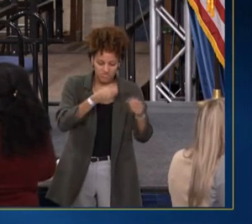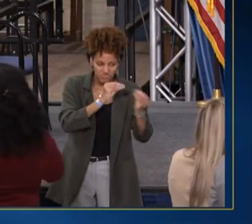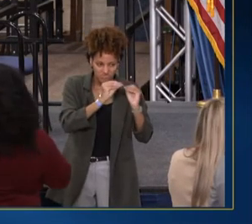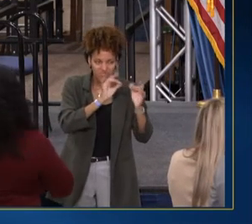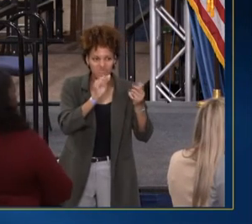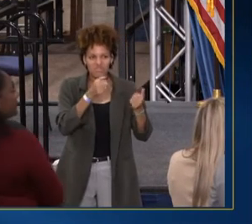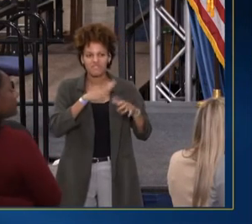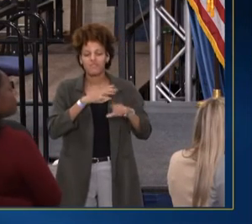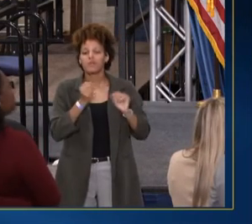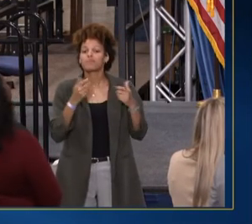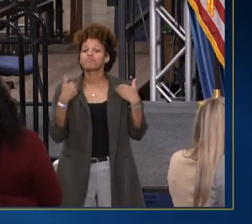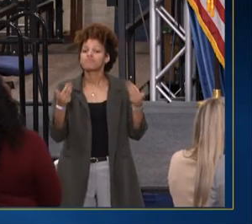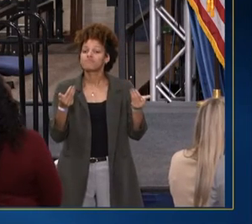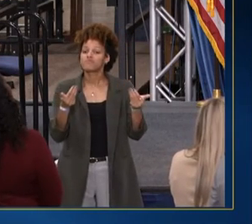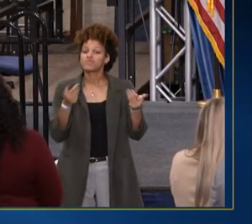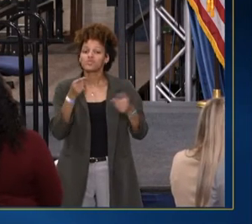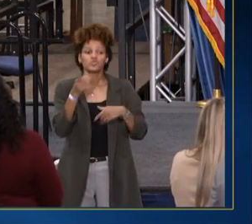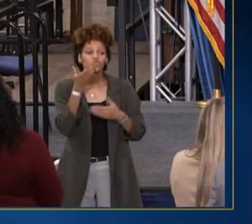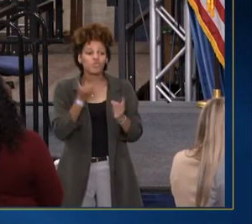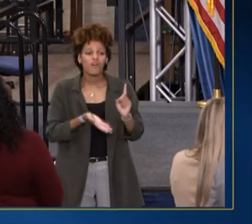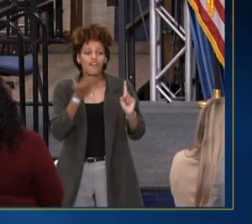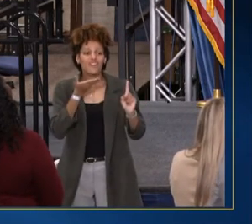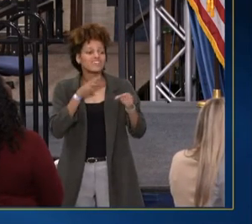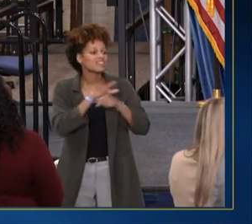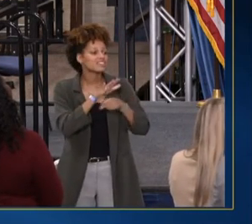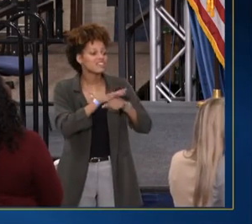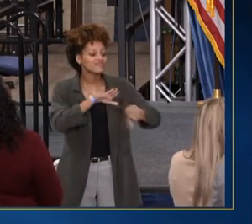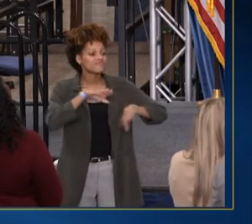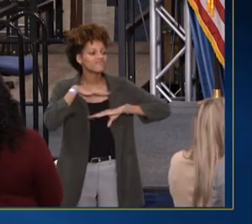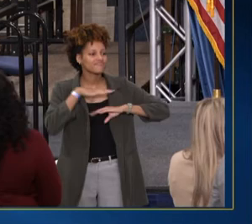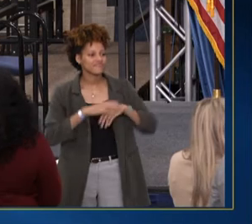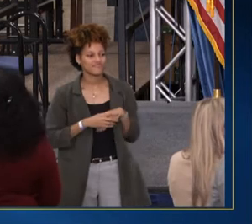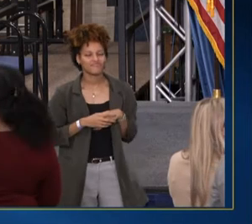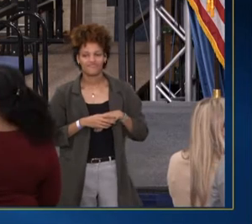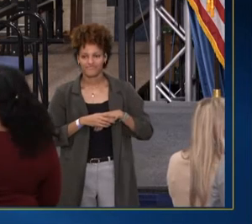Let's do this. You are enough.